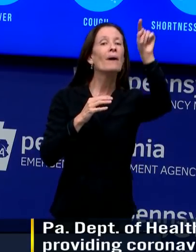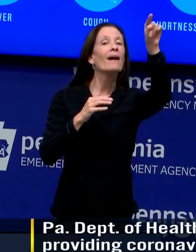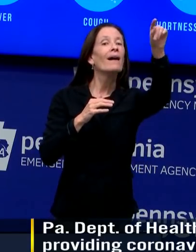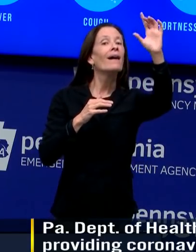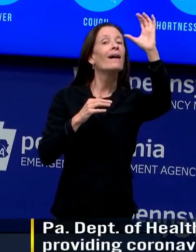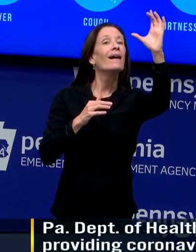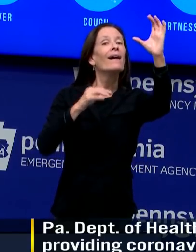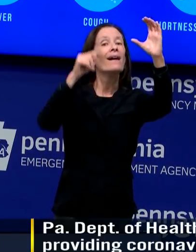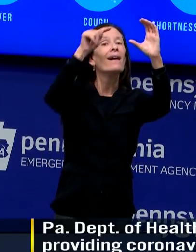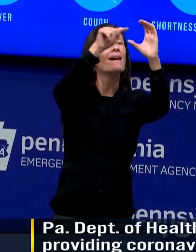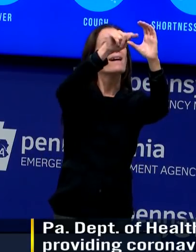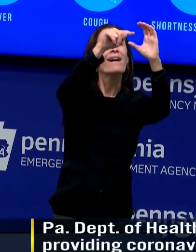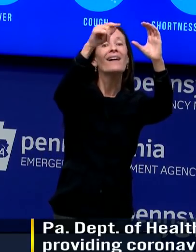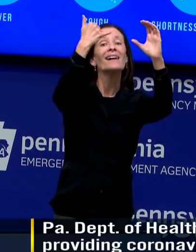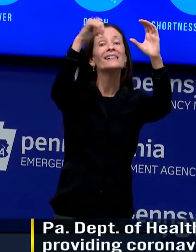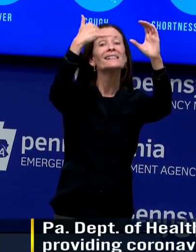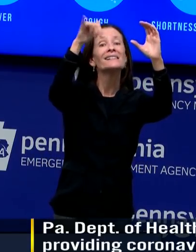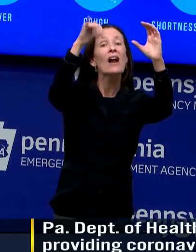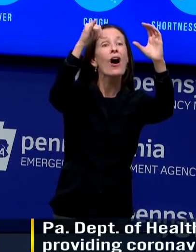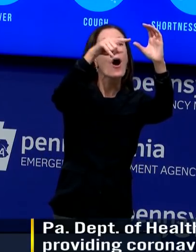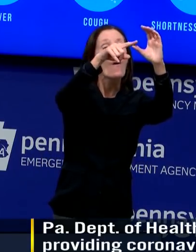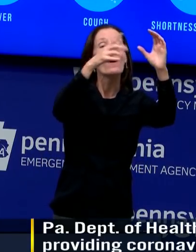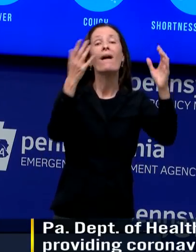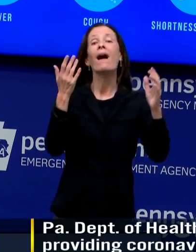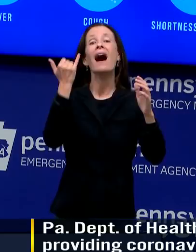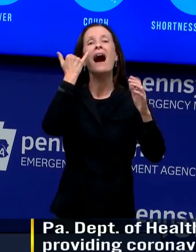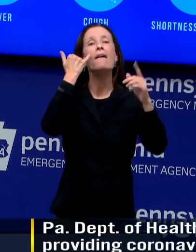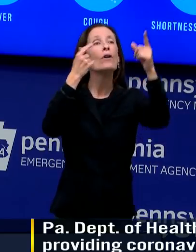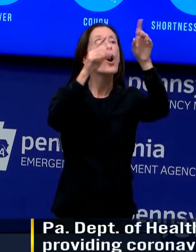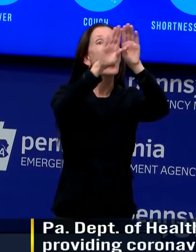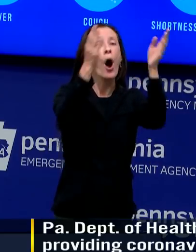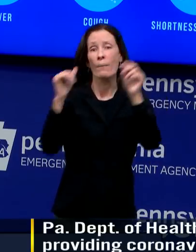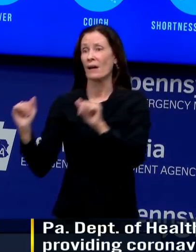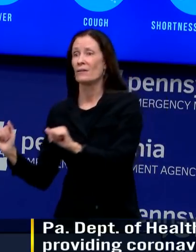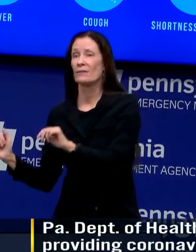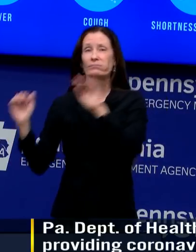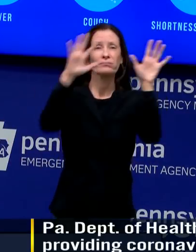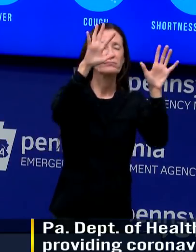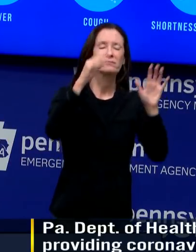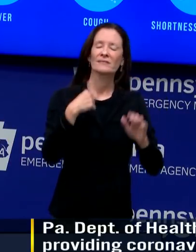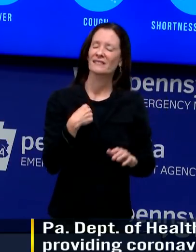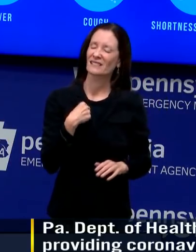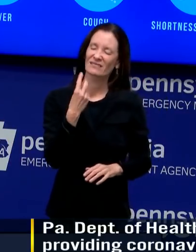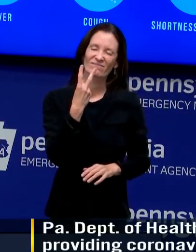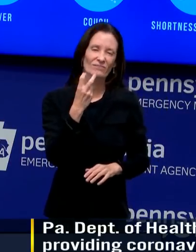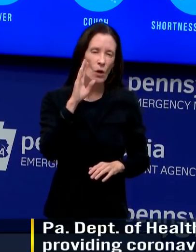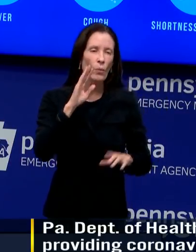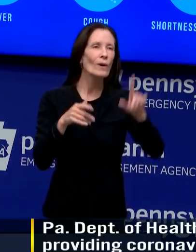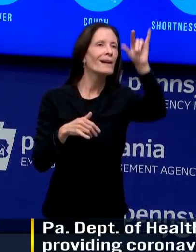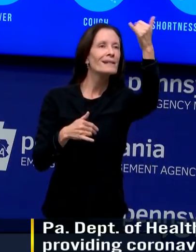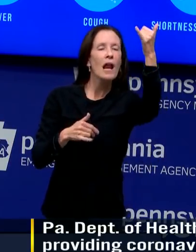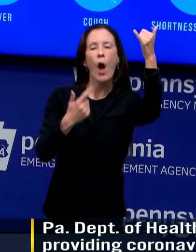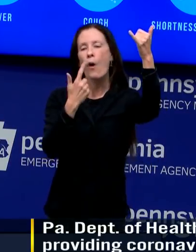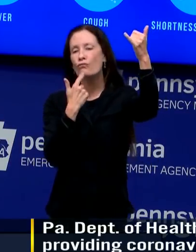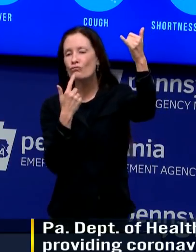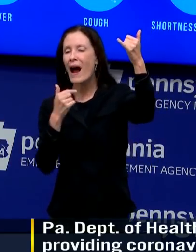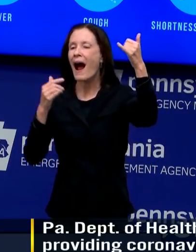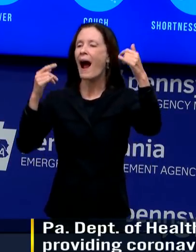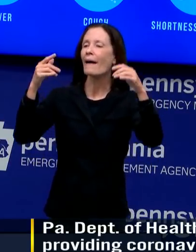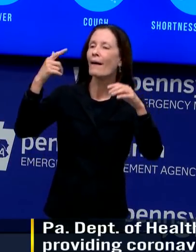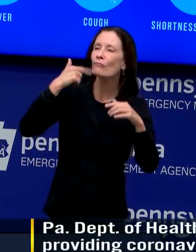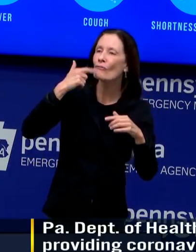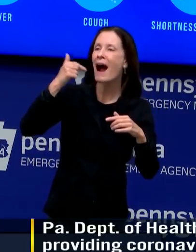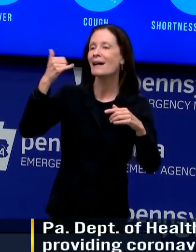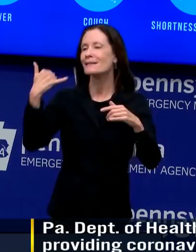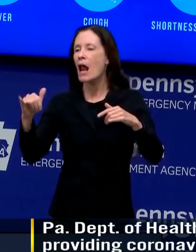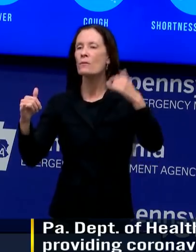this large spread of people trying to get to the counties that have opened. And we are going to have in place, though,